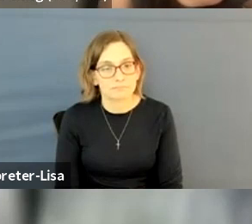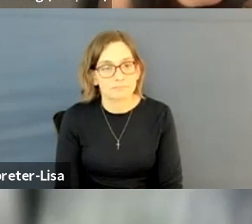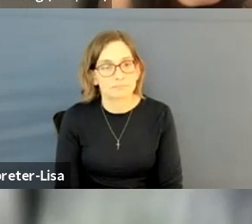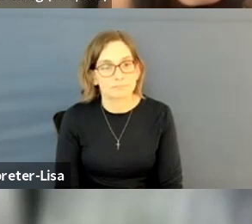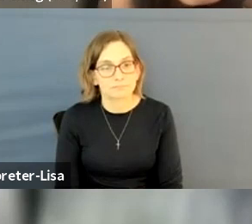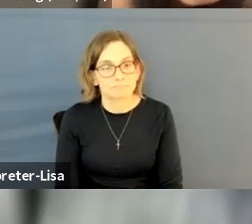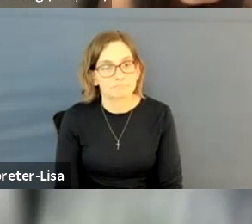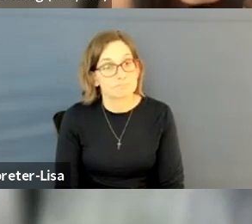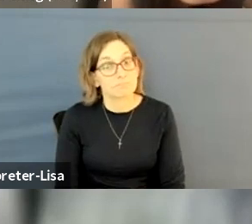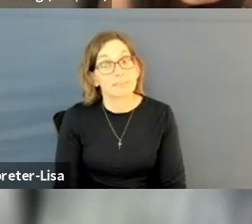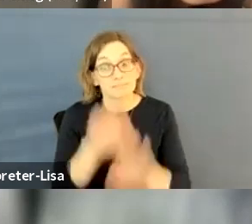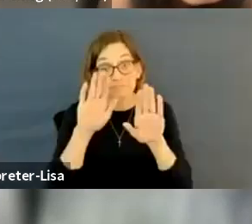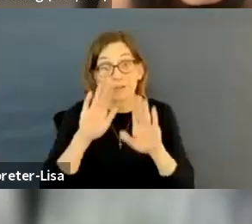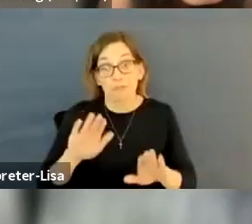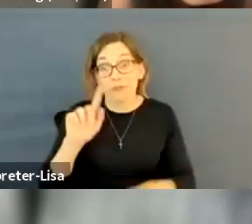It's a great question.